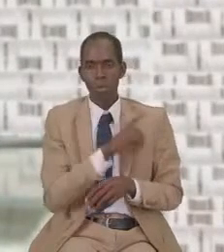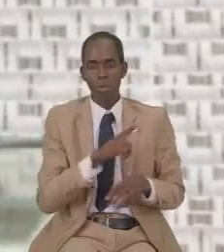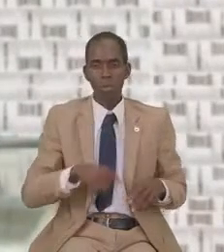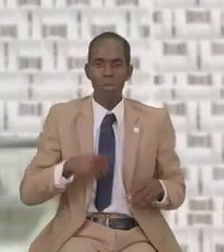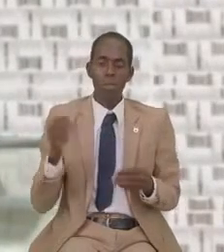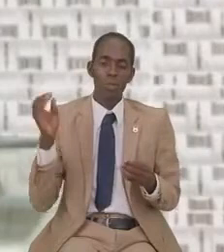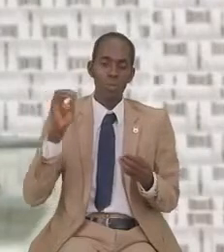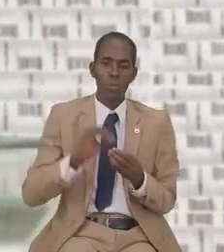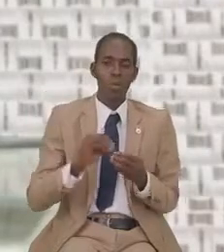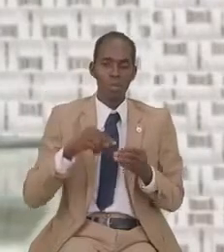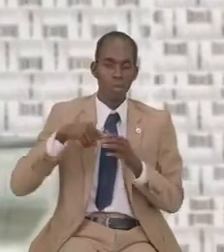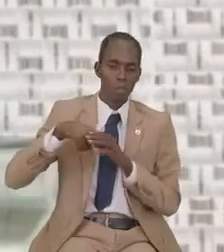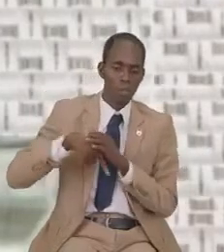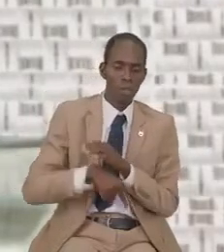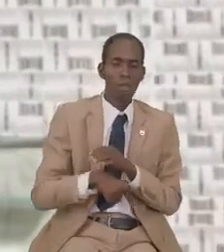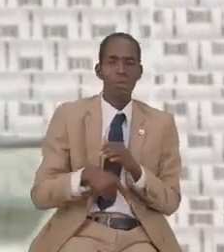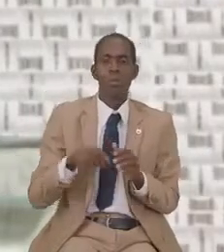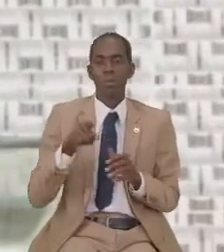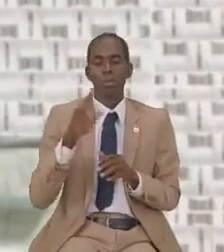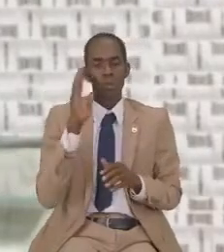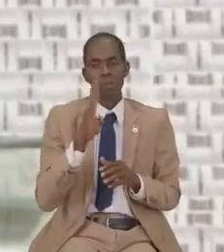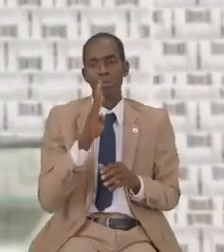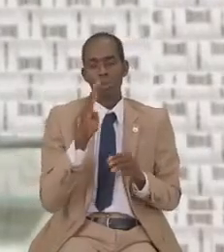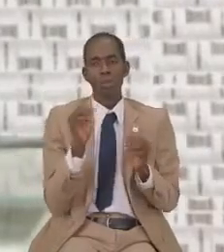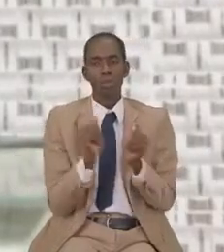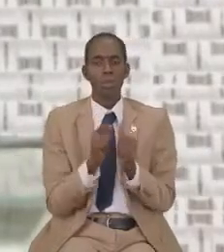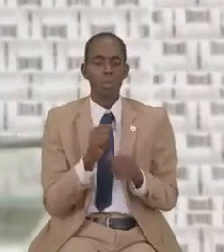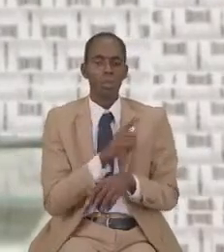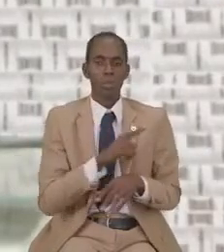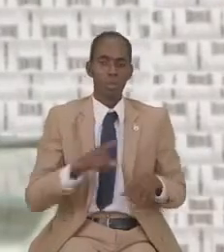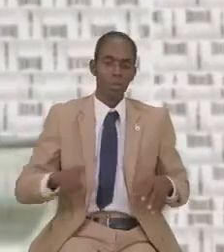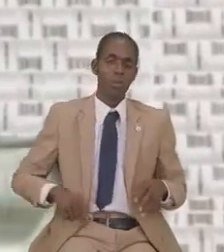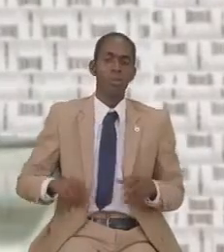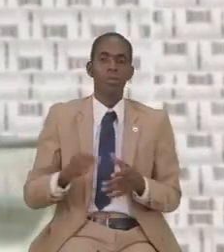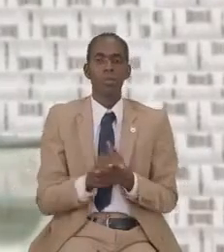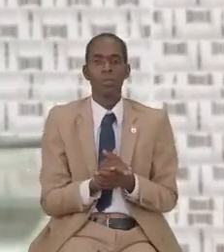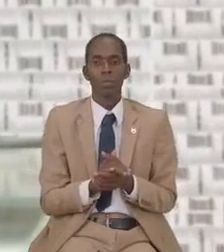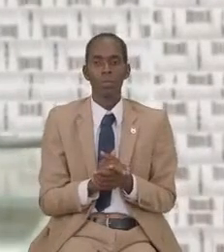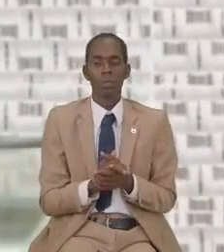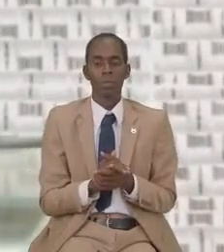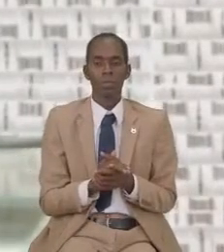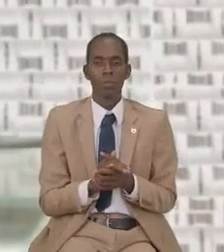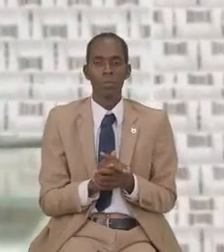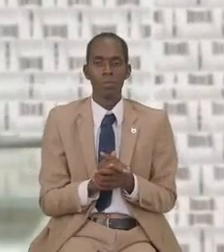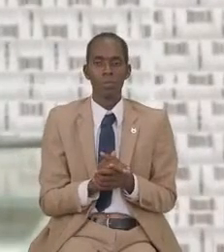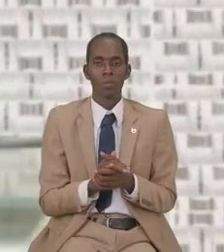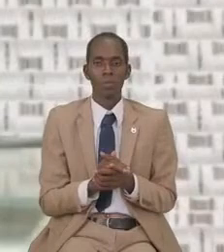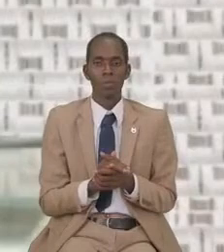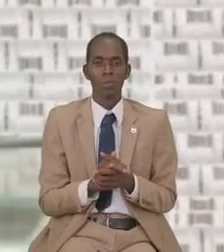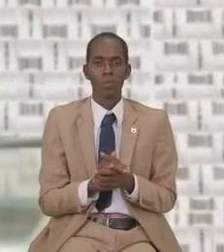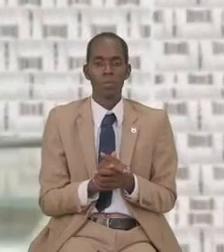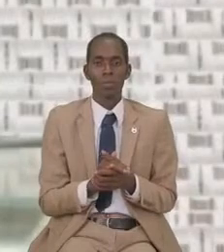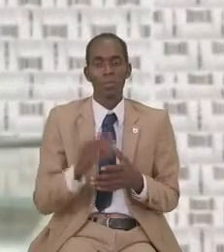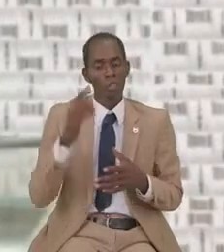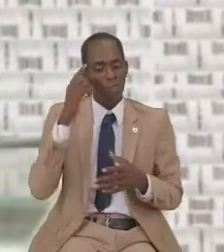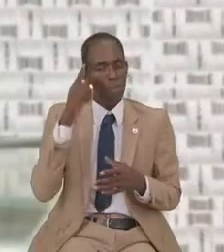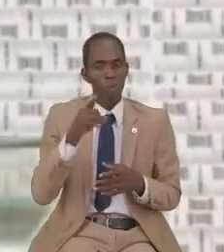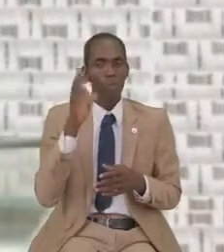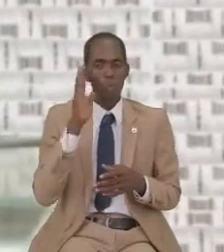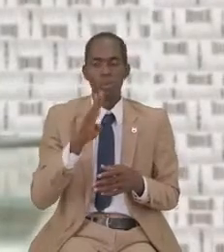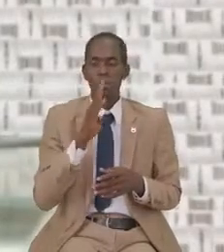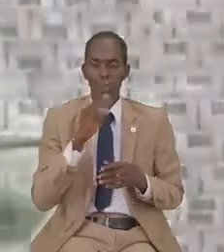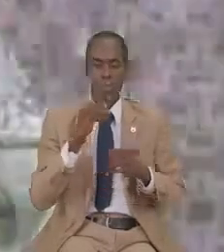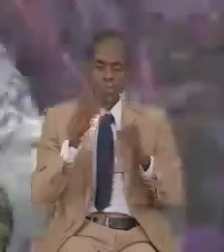am for righteousness. The more zealous I am for truth, for sound doctrine,